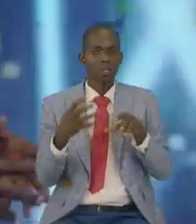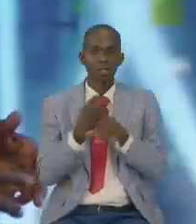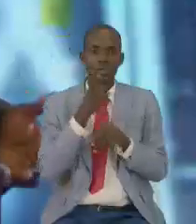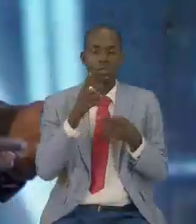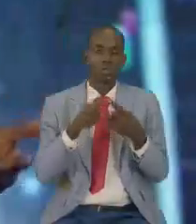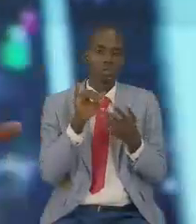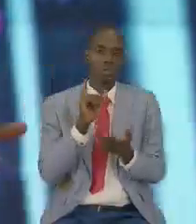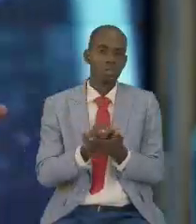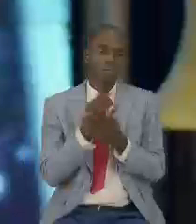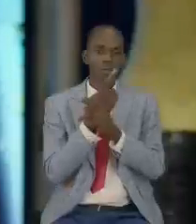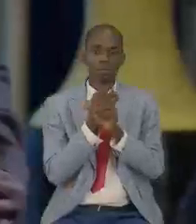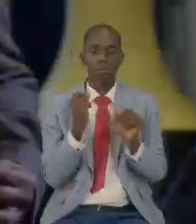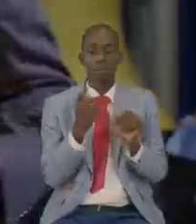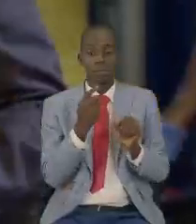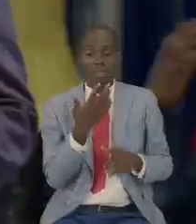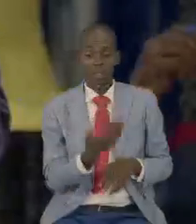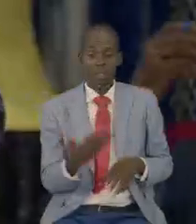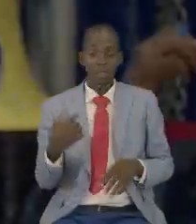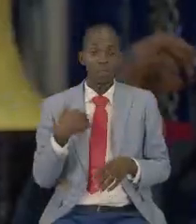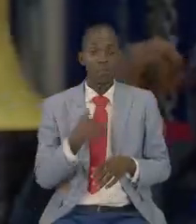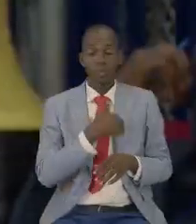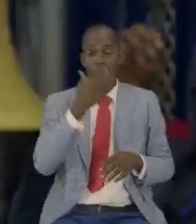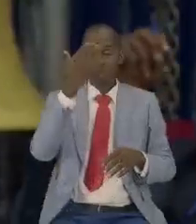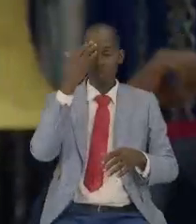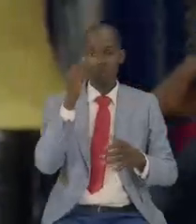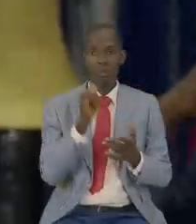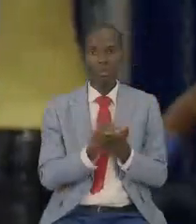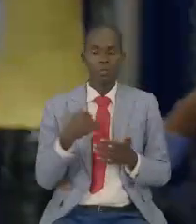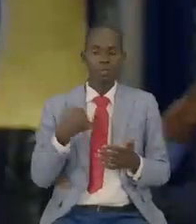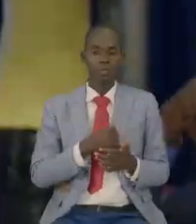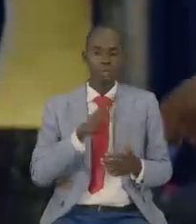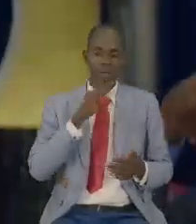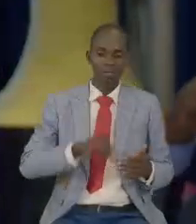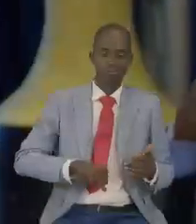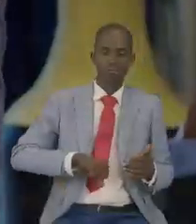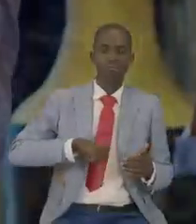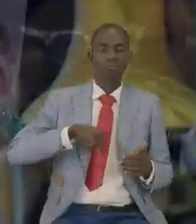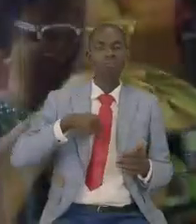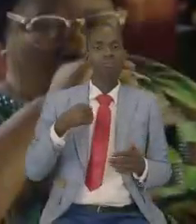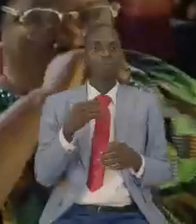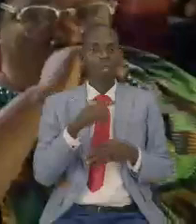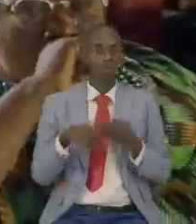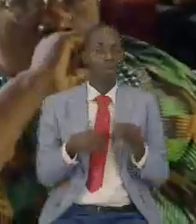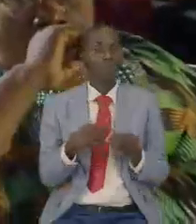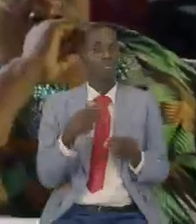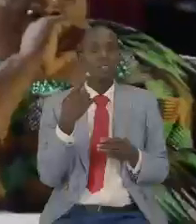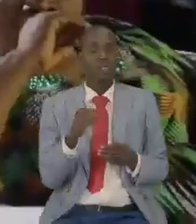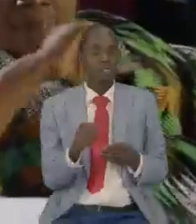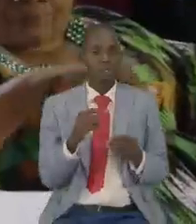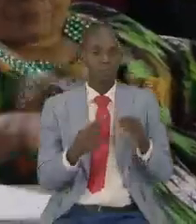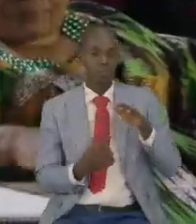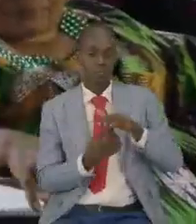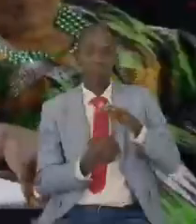we pride ourselves in. I know the population of our country, Good, good for you.